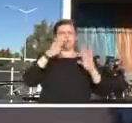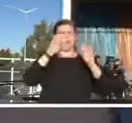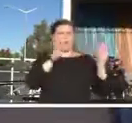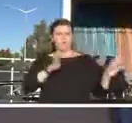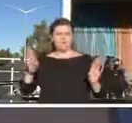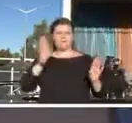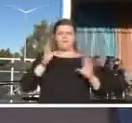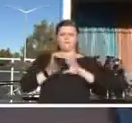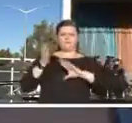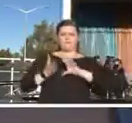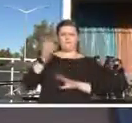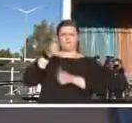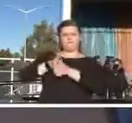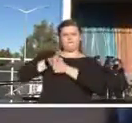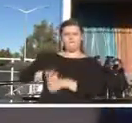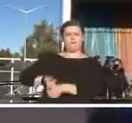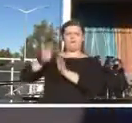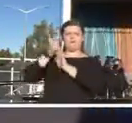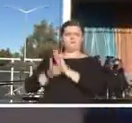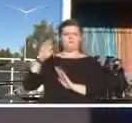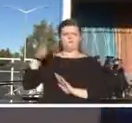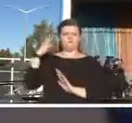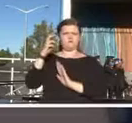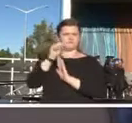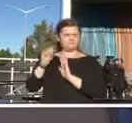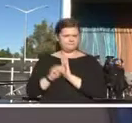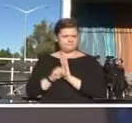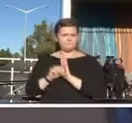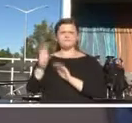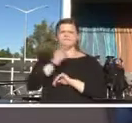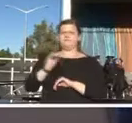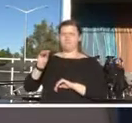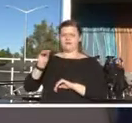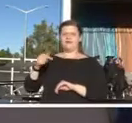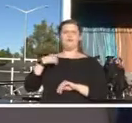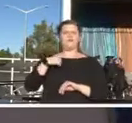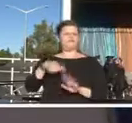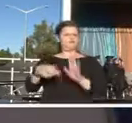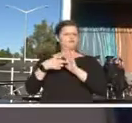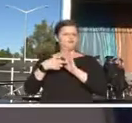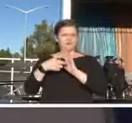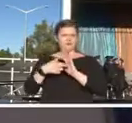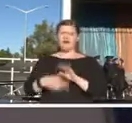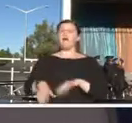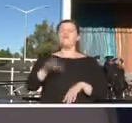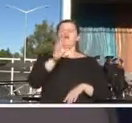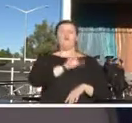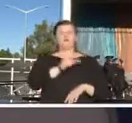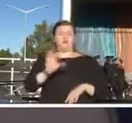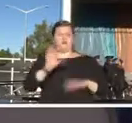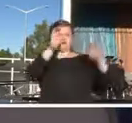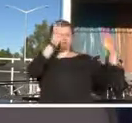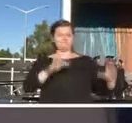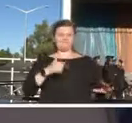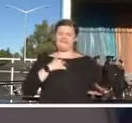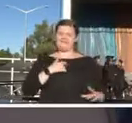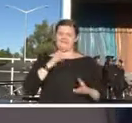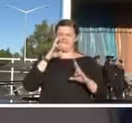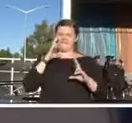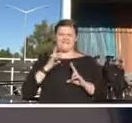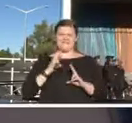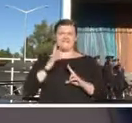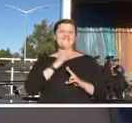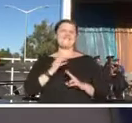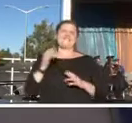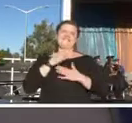the laws of the state of Washington, and as representative of Clark College faculty, I have the honor and the